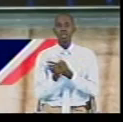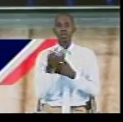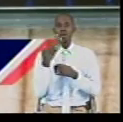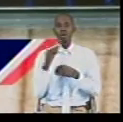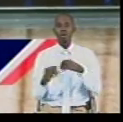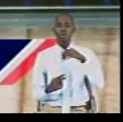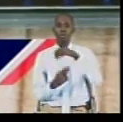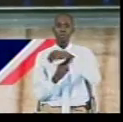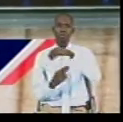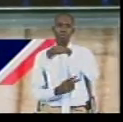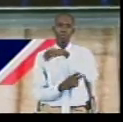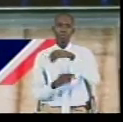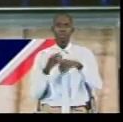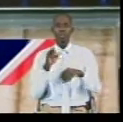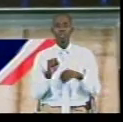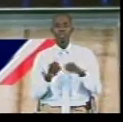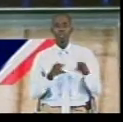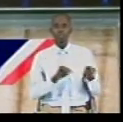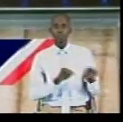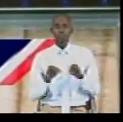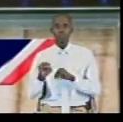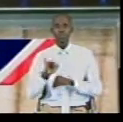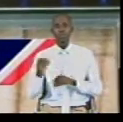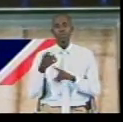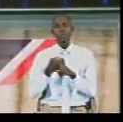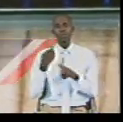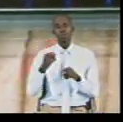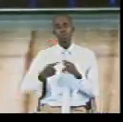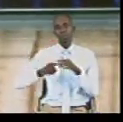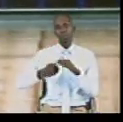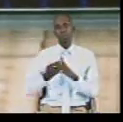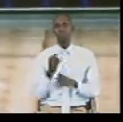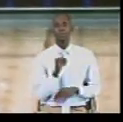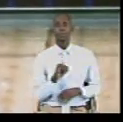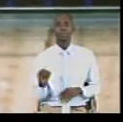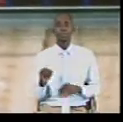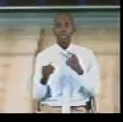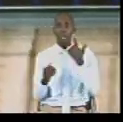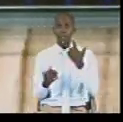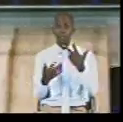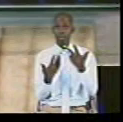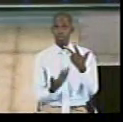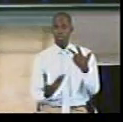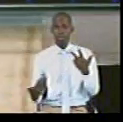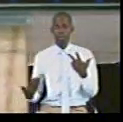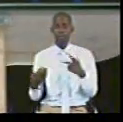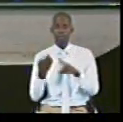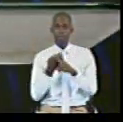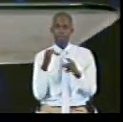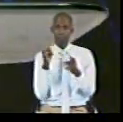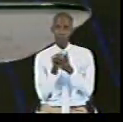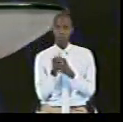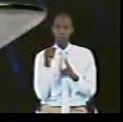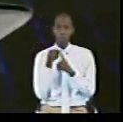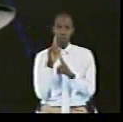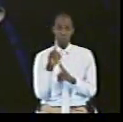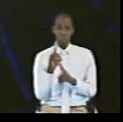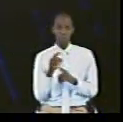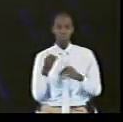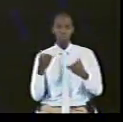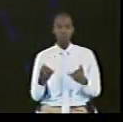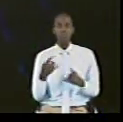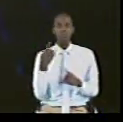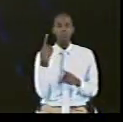pillars shifting from the foundation. Three things we're looking at here. Number one, the